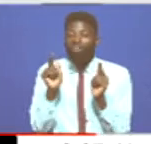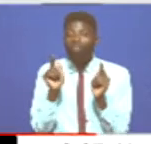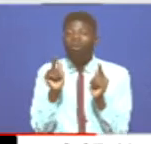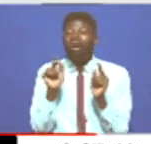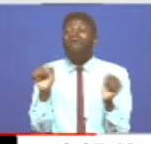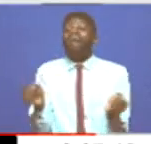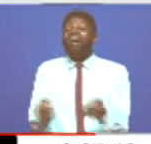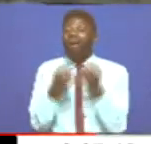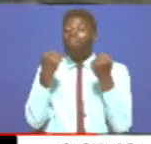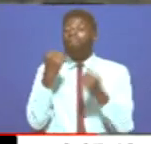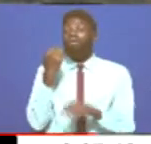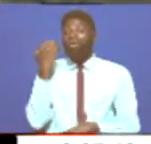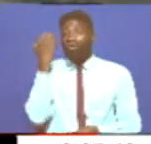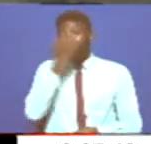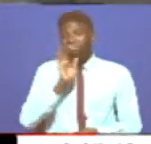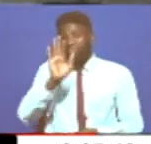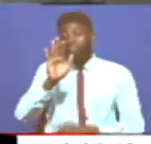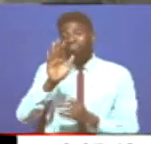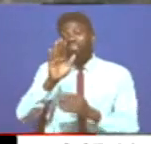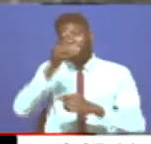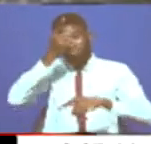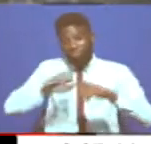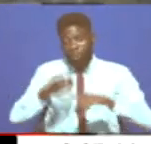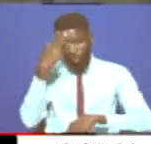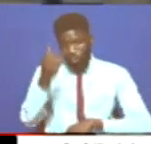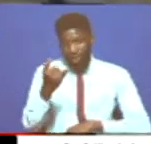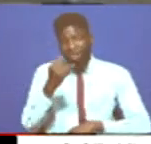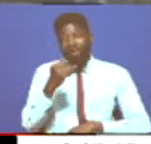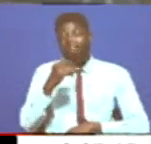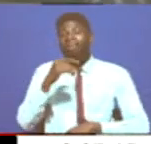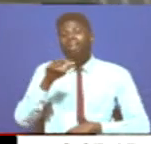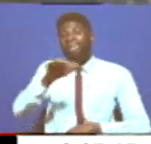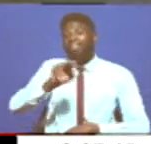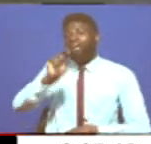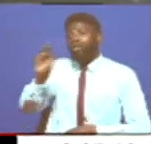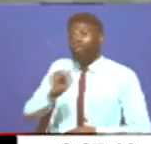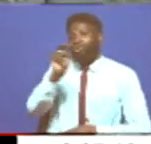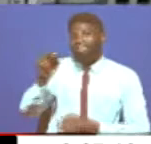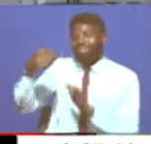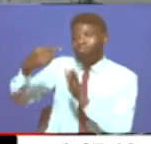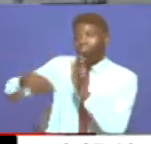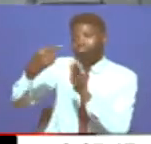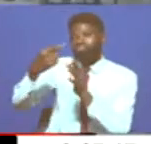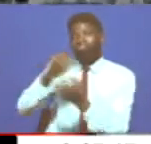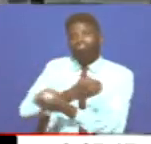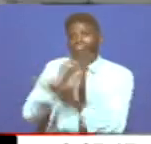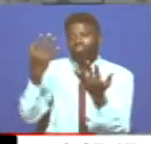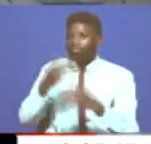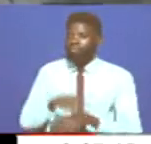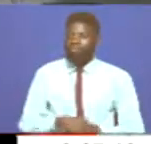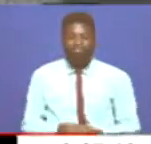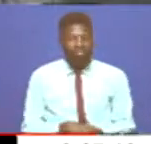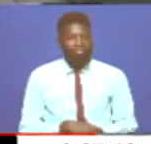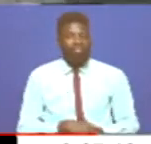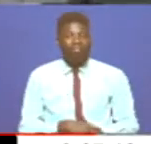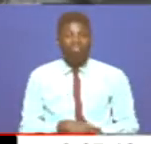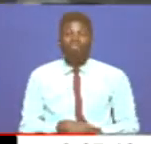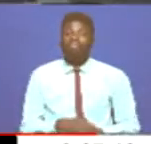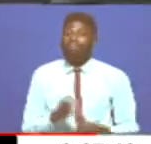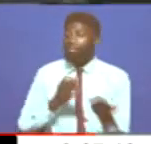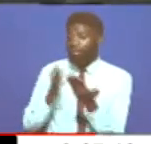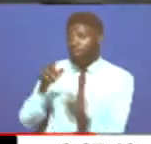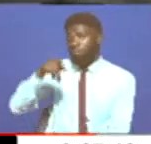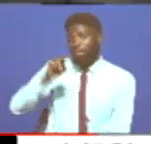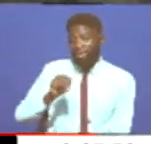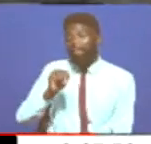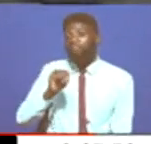at a nuclear power station. UK Prime Minister Boris Johnson condemned Russia's attack on nuclear plant as reckless